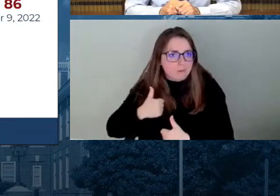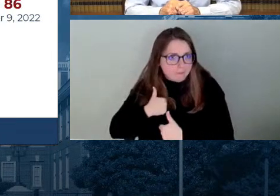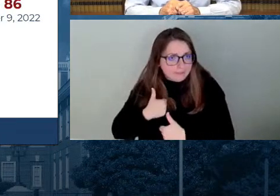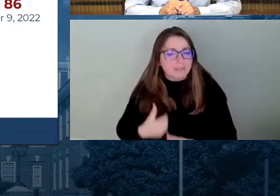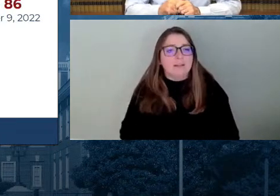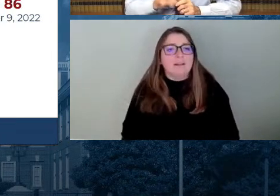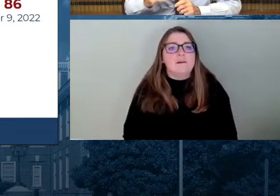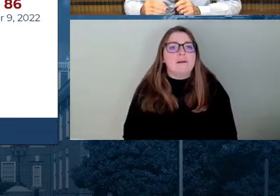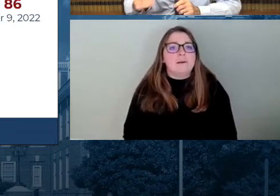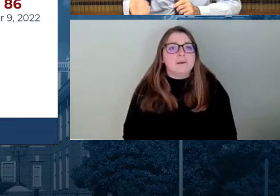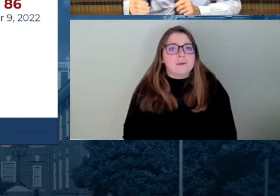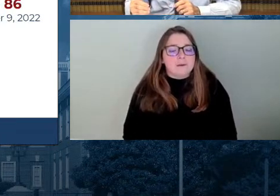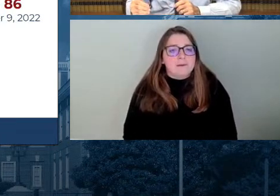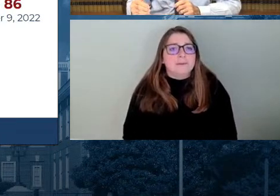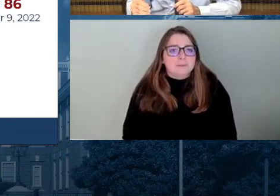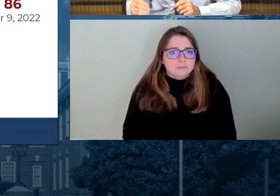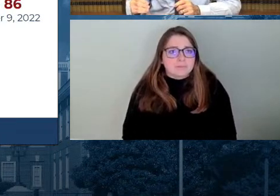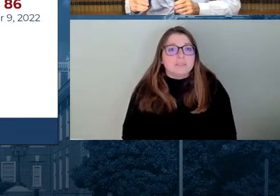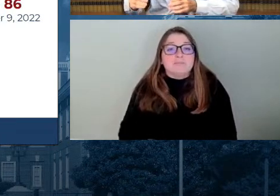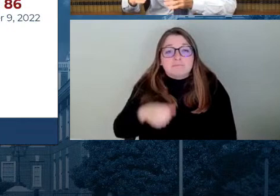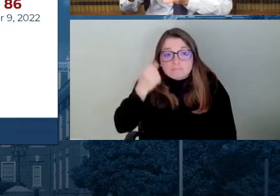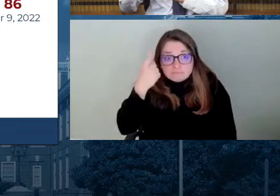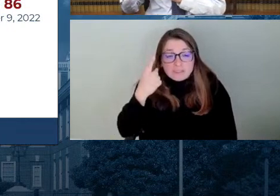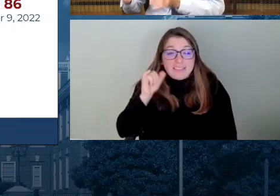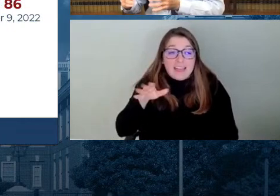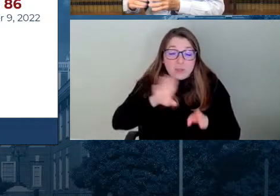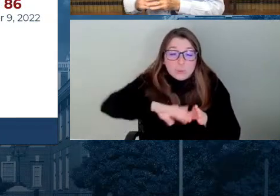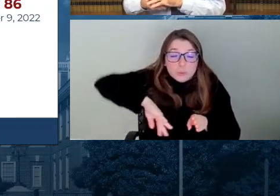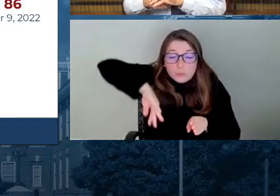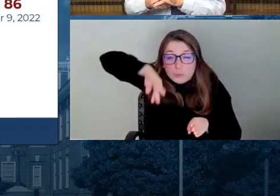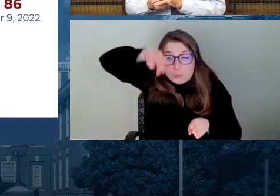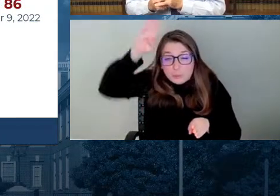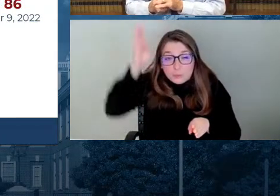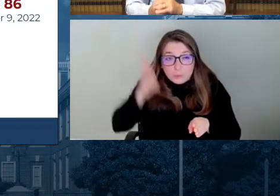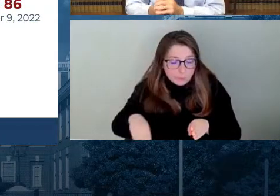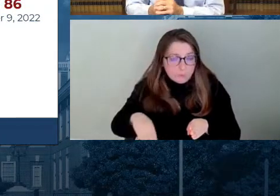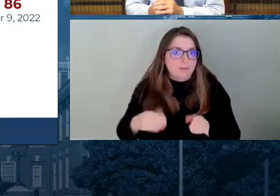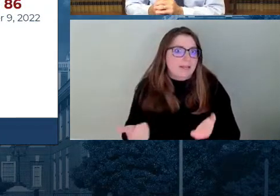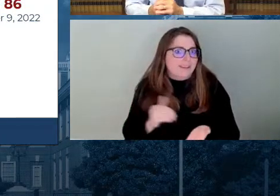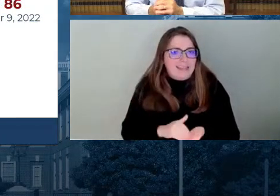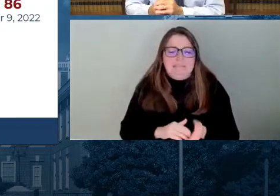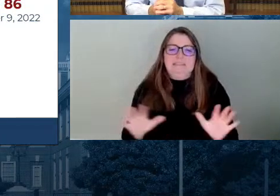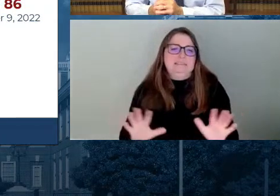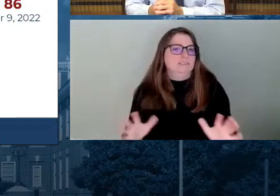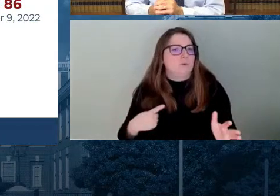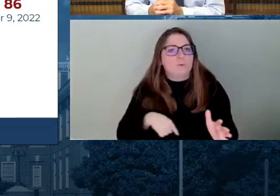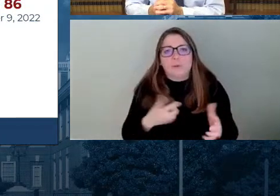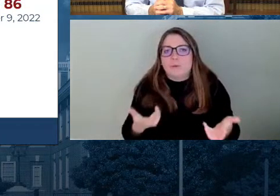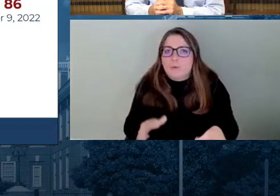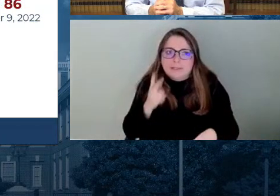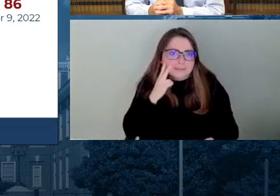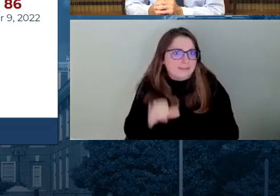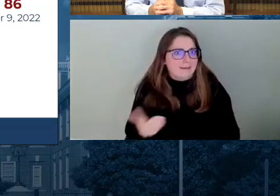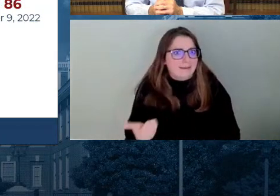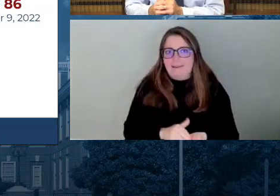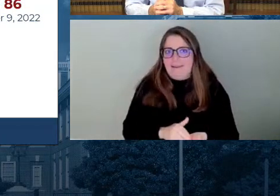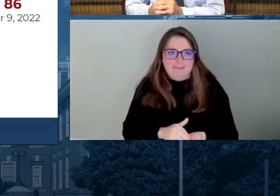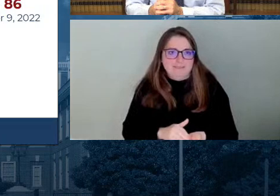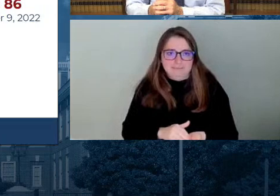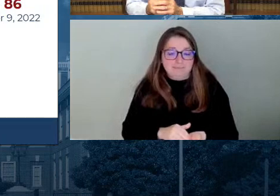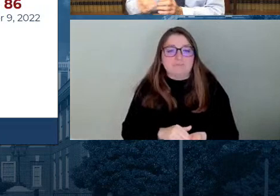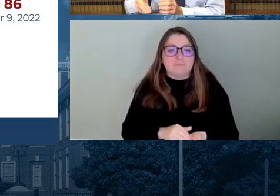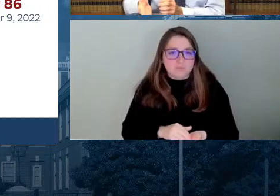things, but we just don't want to see that, and we just want to be a little bit protective of that as we go into the run-up this